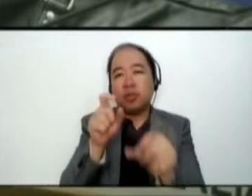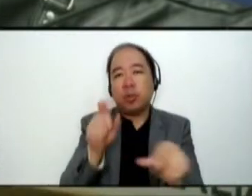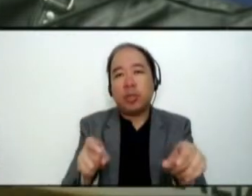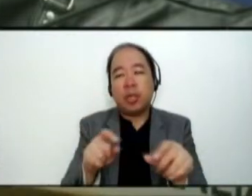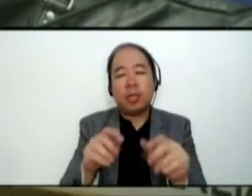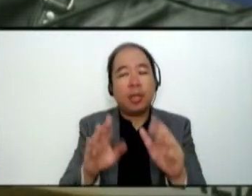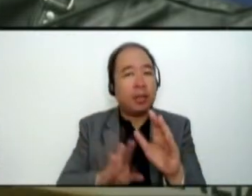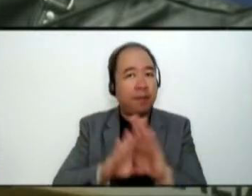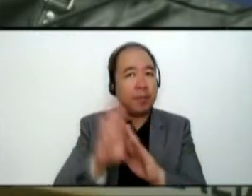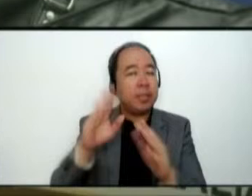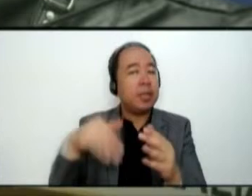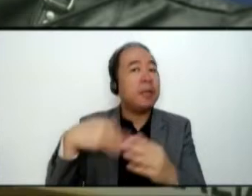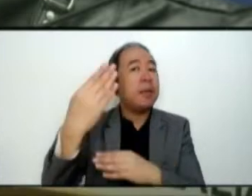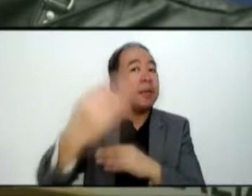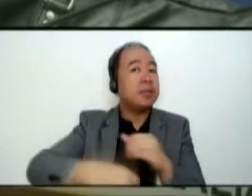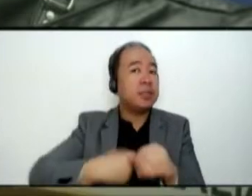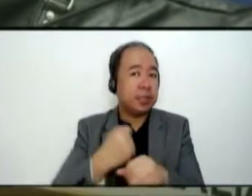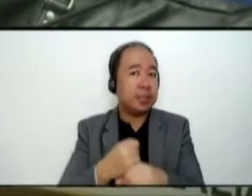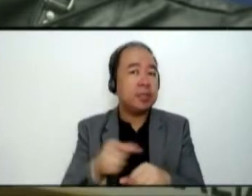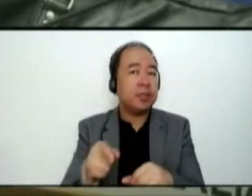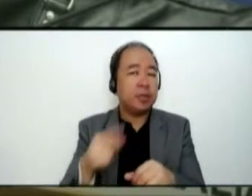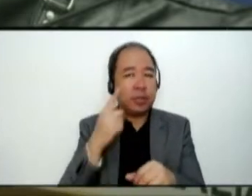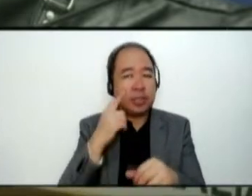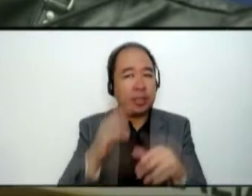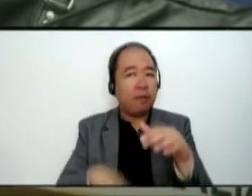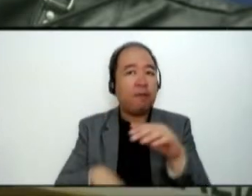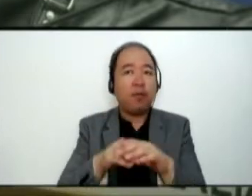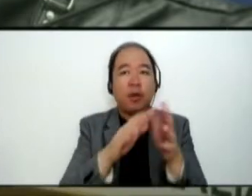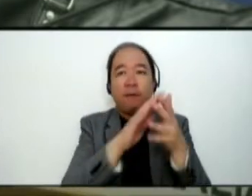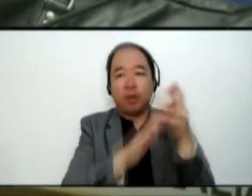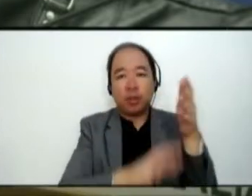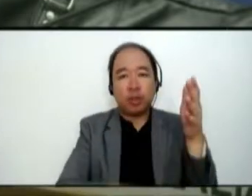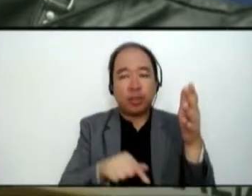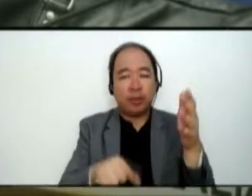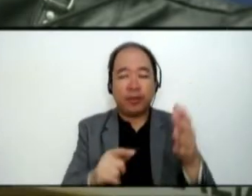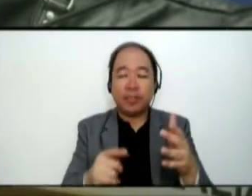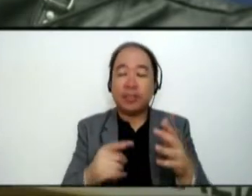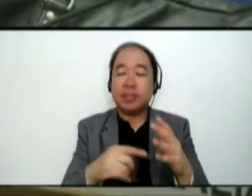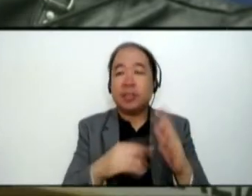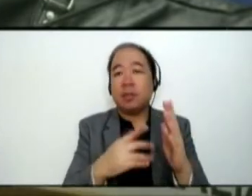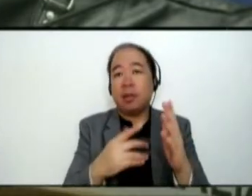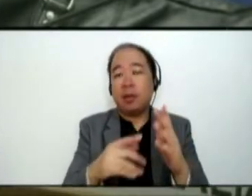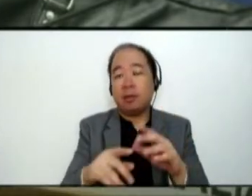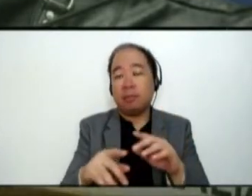fuller version of this intervention is being shared with the Secretariat for record. Thank you.